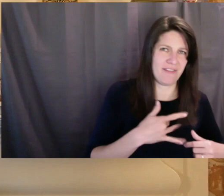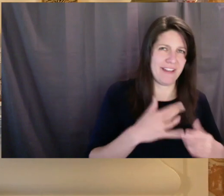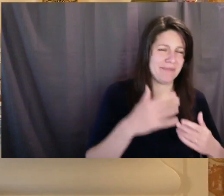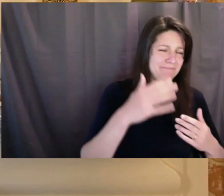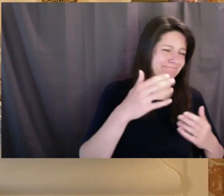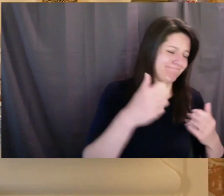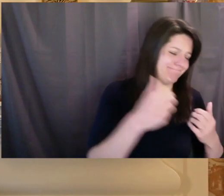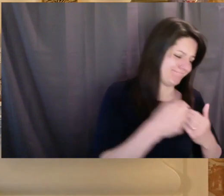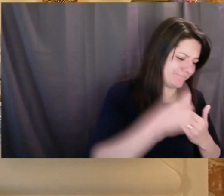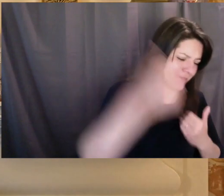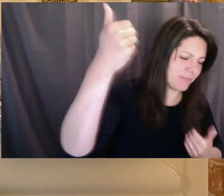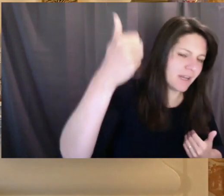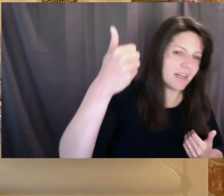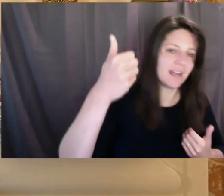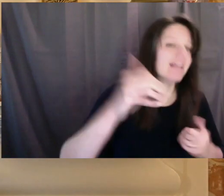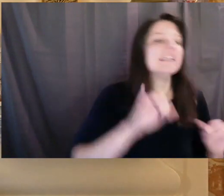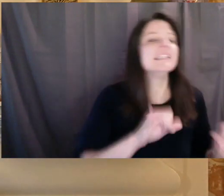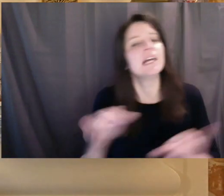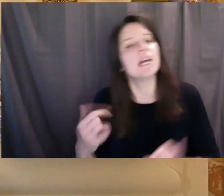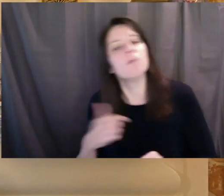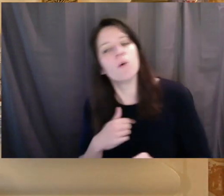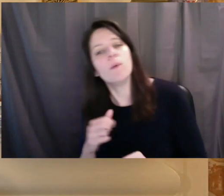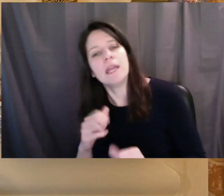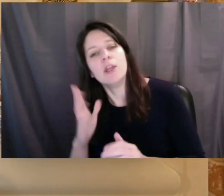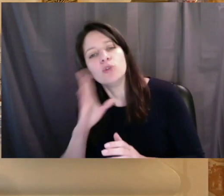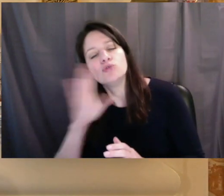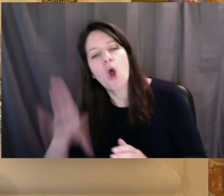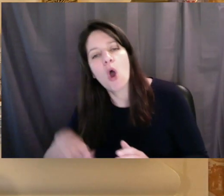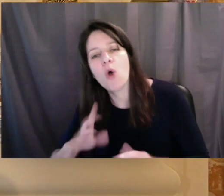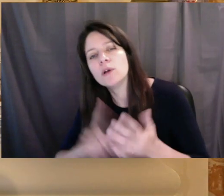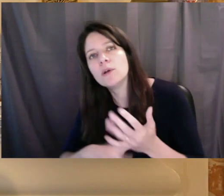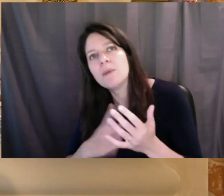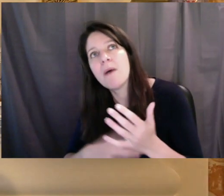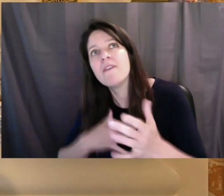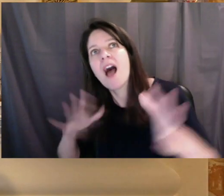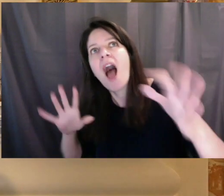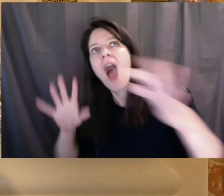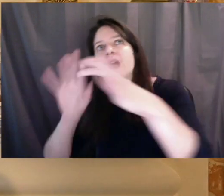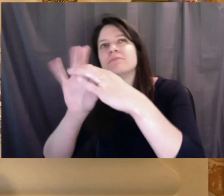have language for when we are intimate and close with God.